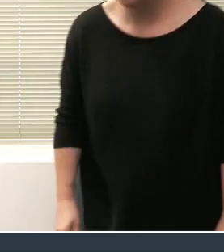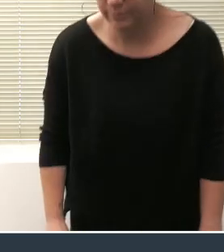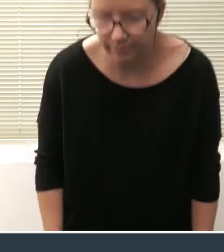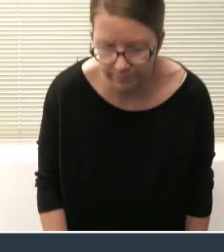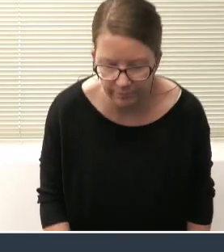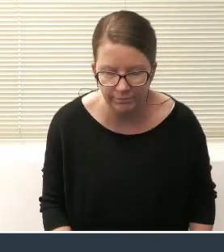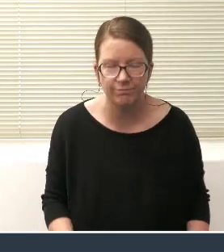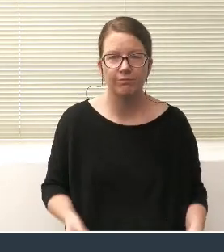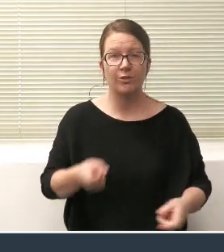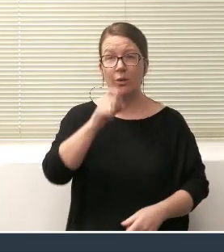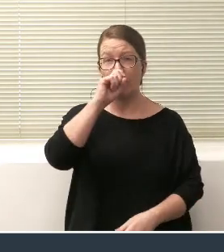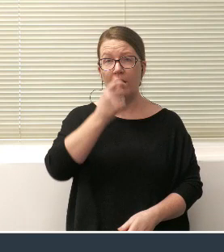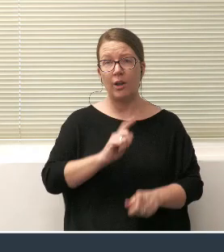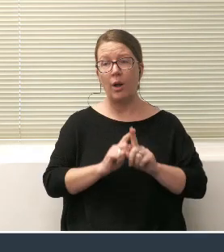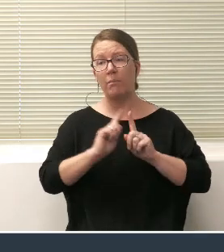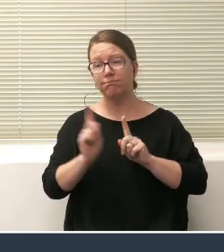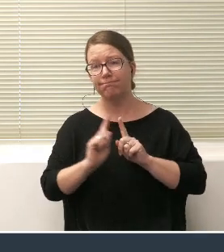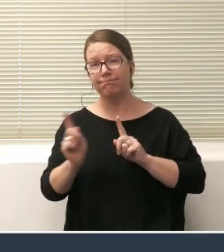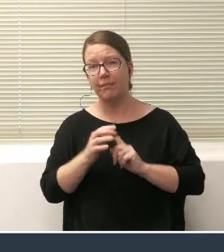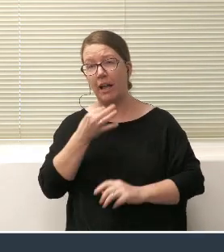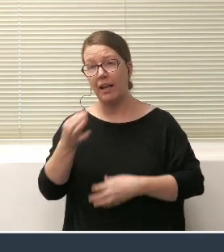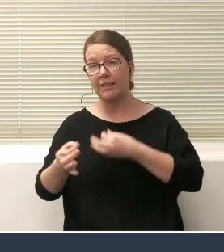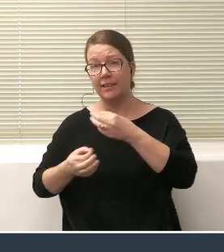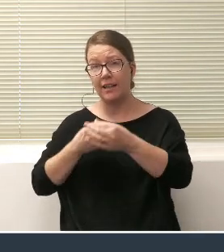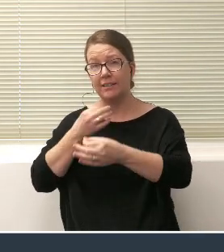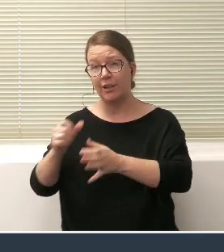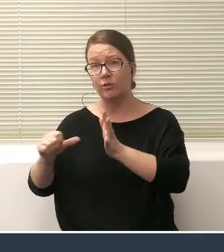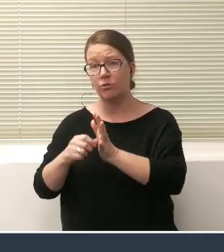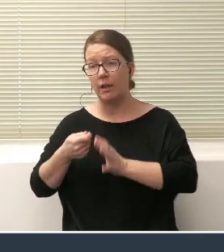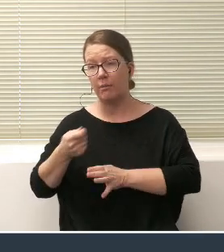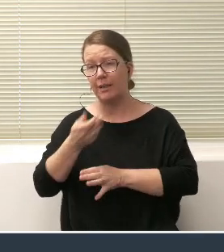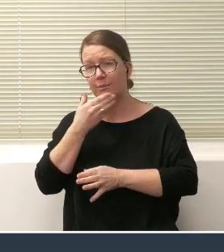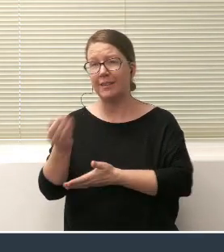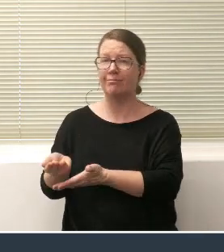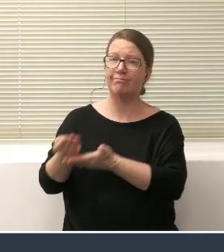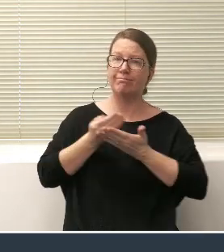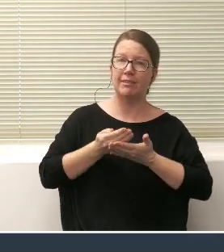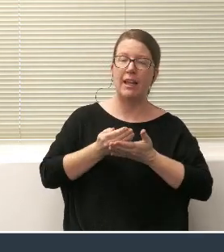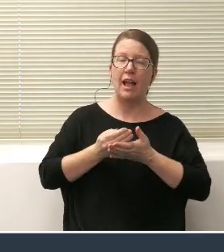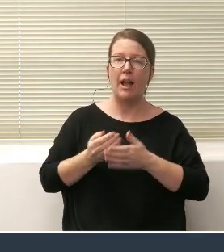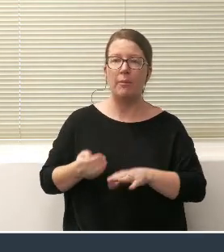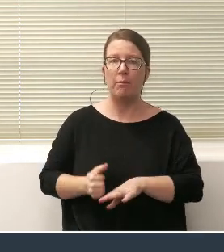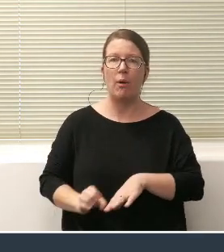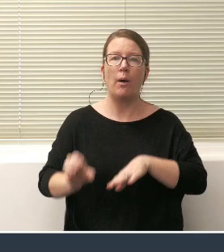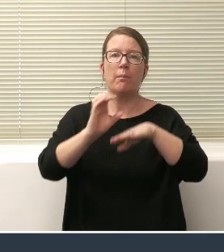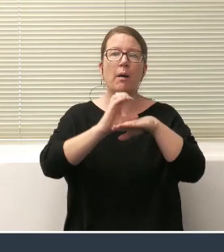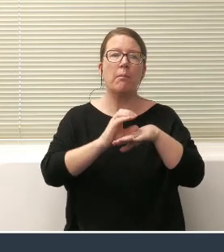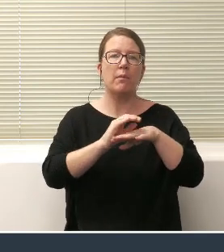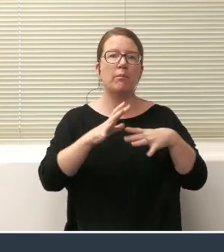our ratepayers, asking them for substantial contributions to make this financially sustainable.